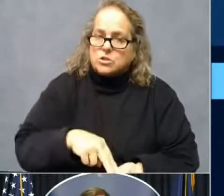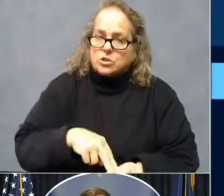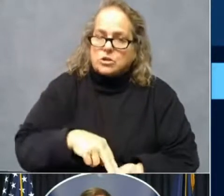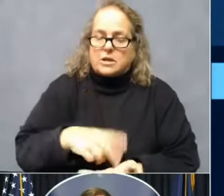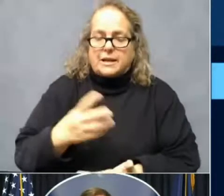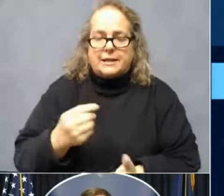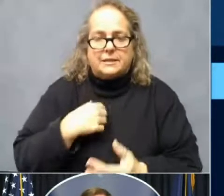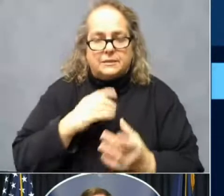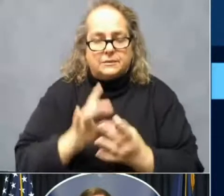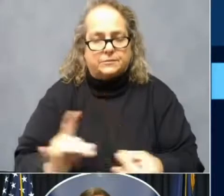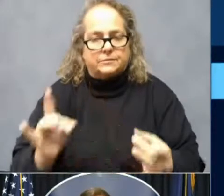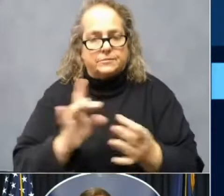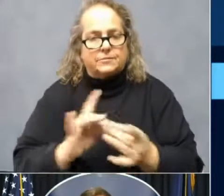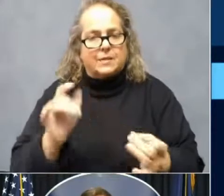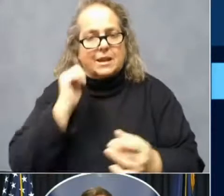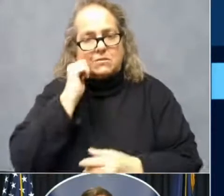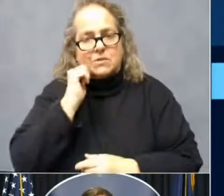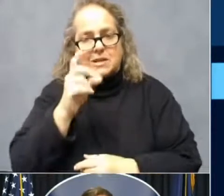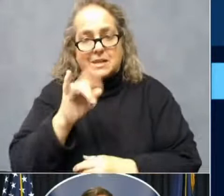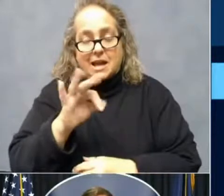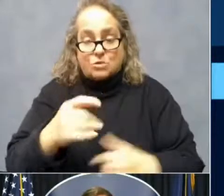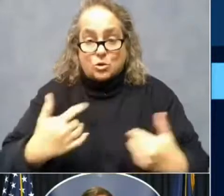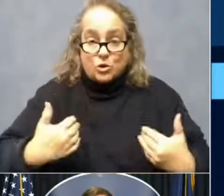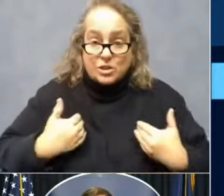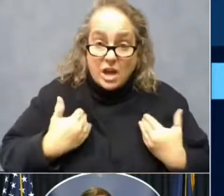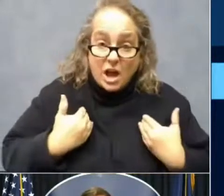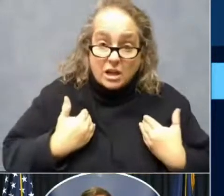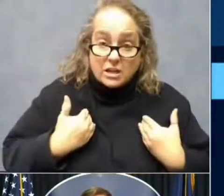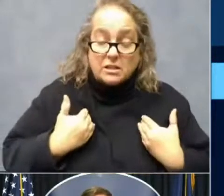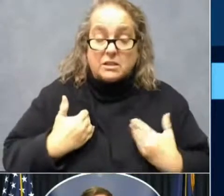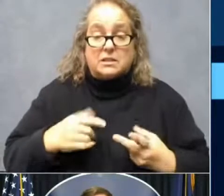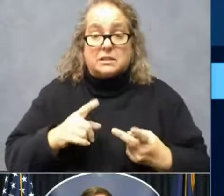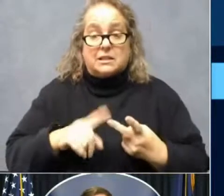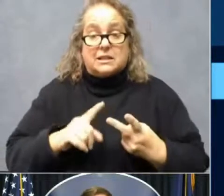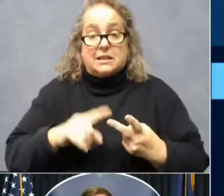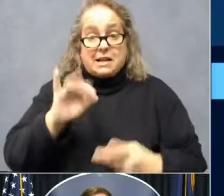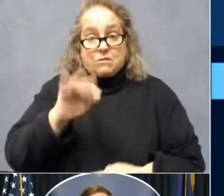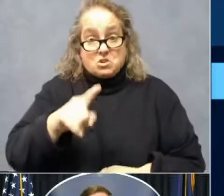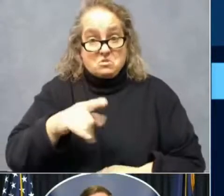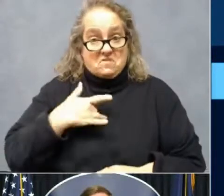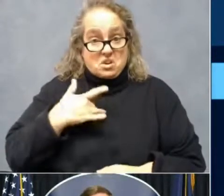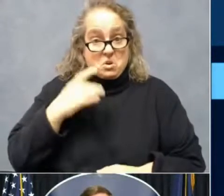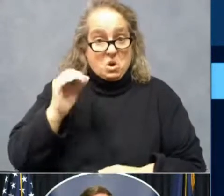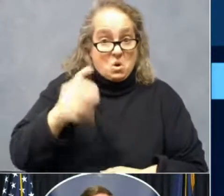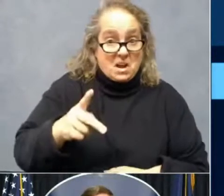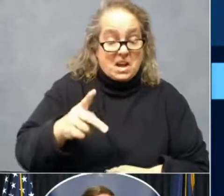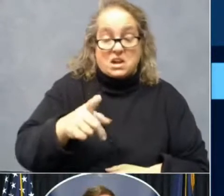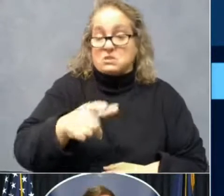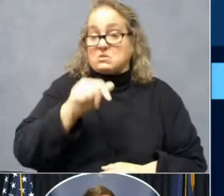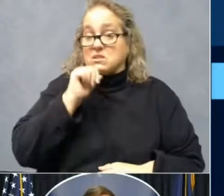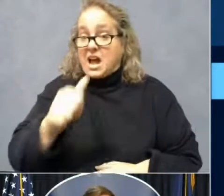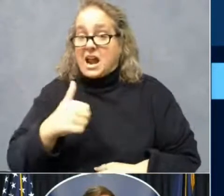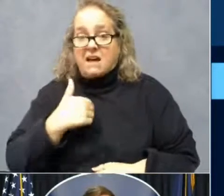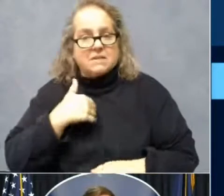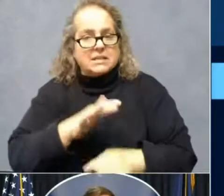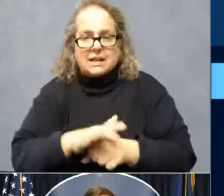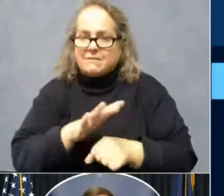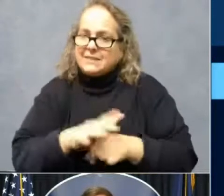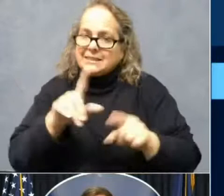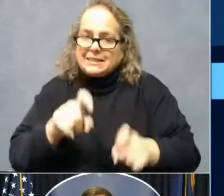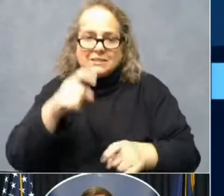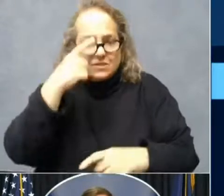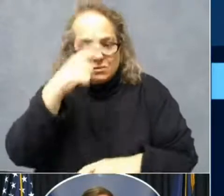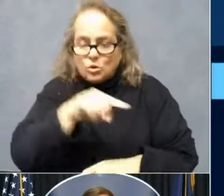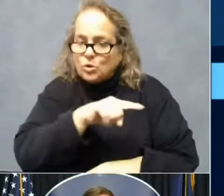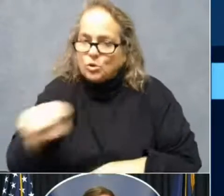if you're younger, if you're doing okay, We don't have enough testing for you. Only